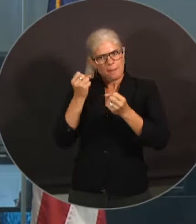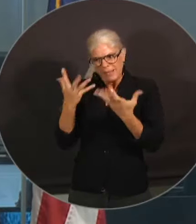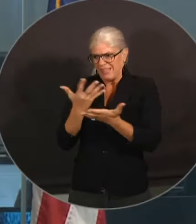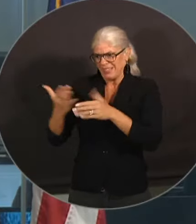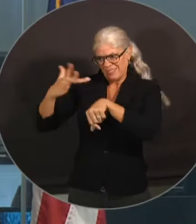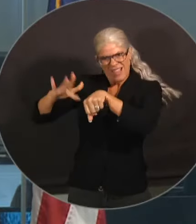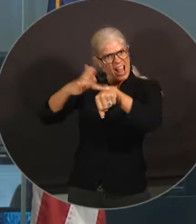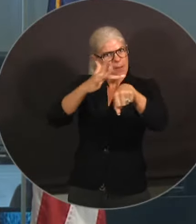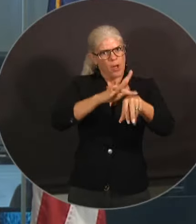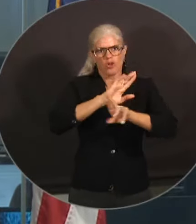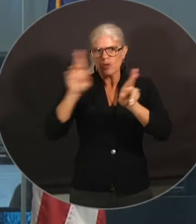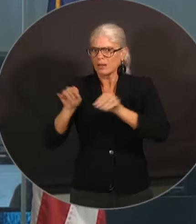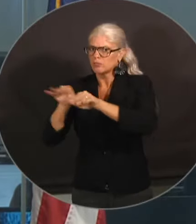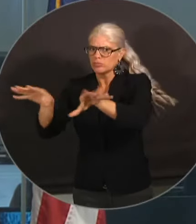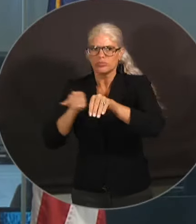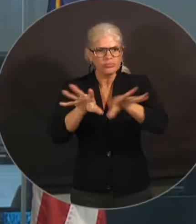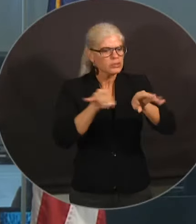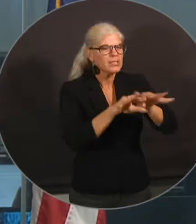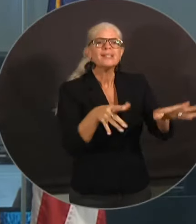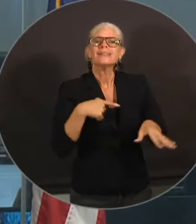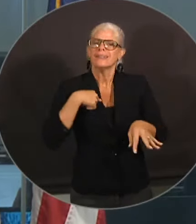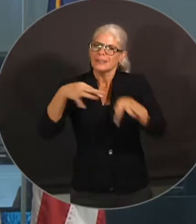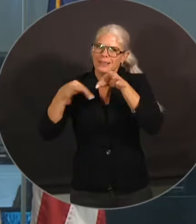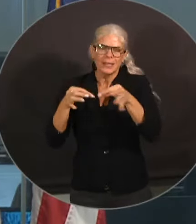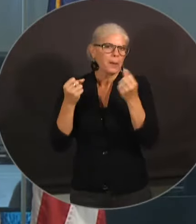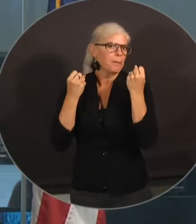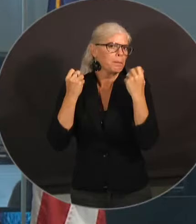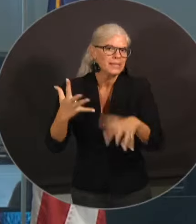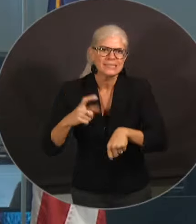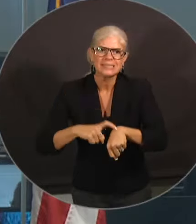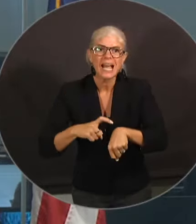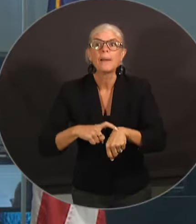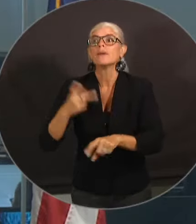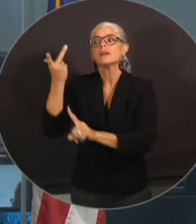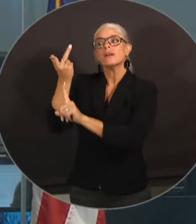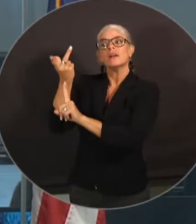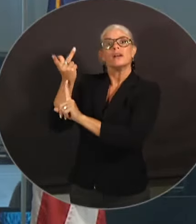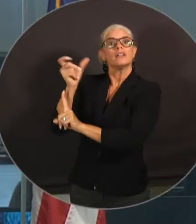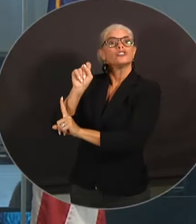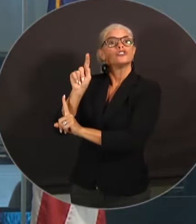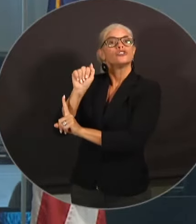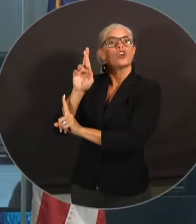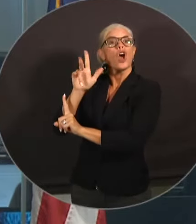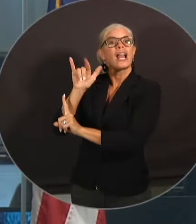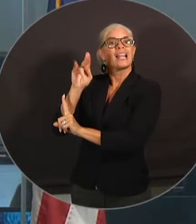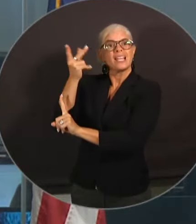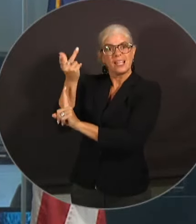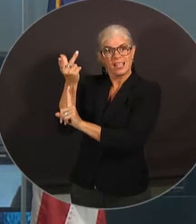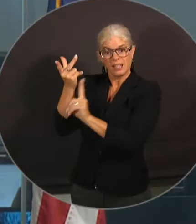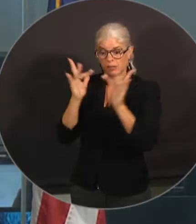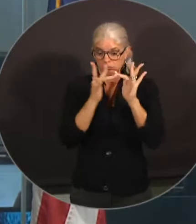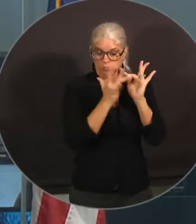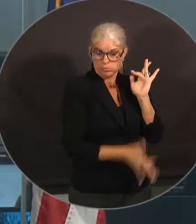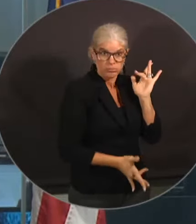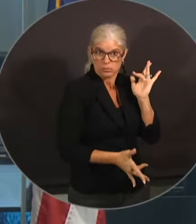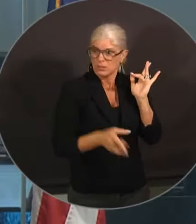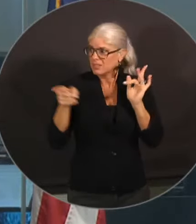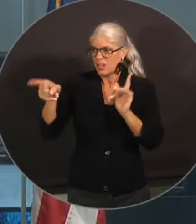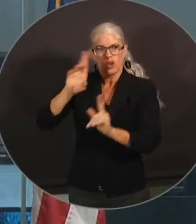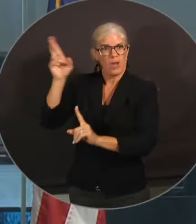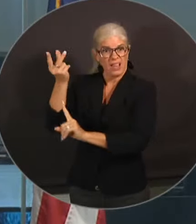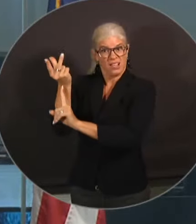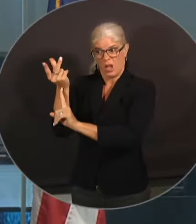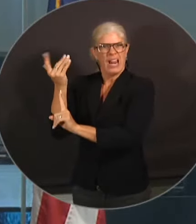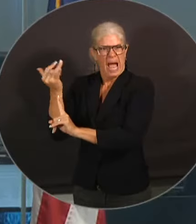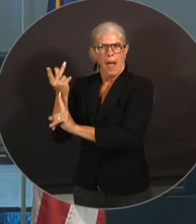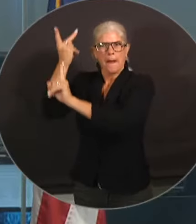we've mentioned many times how we use the Starlink internet devices. We've got over 100 that are deployed in